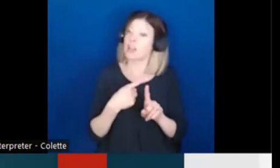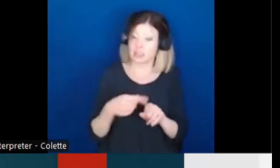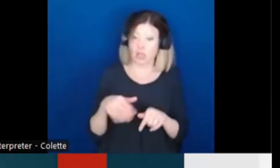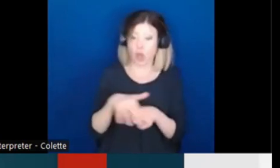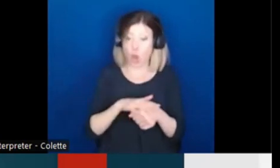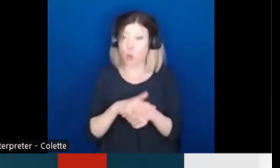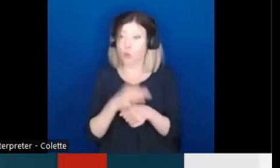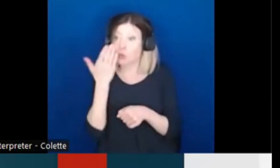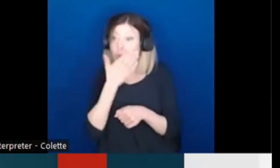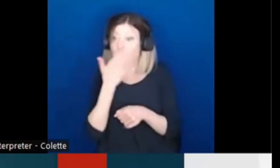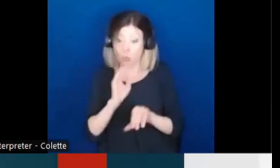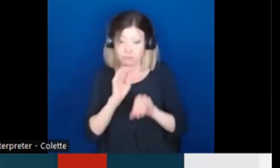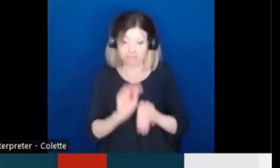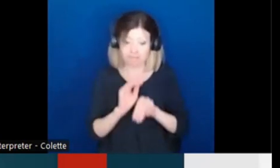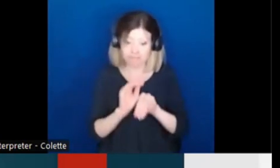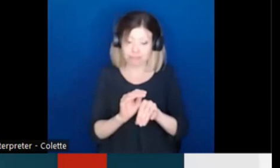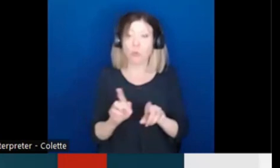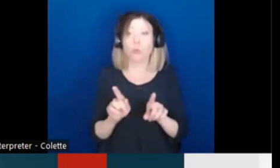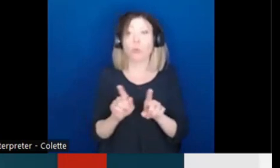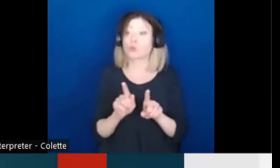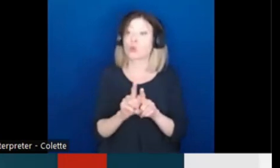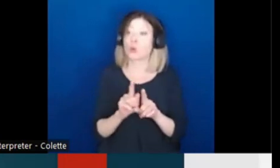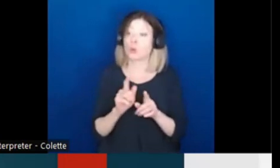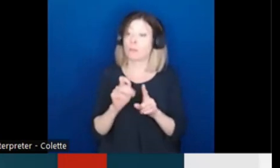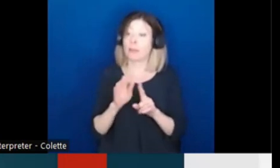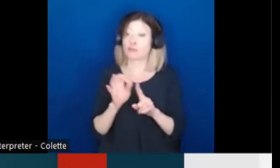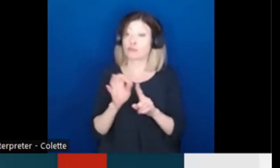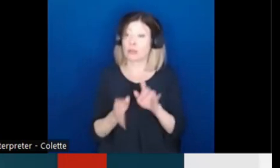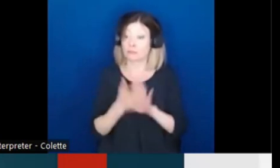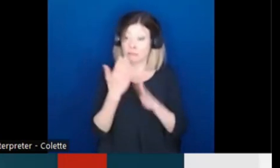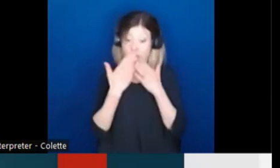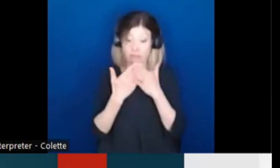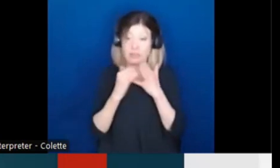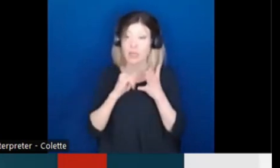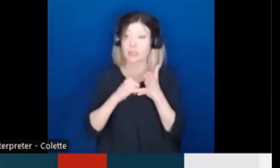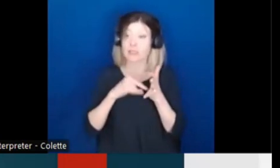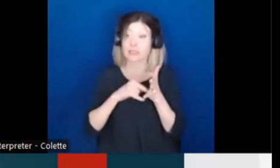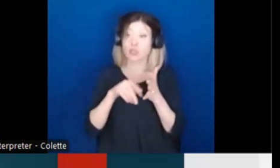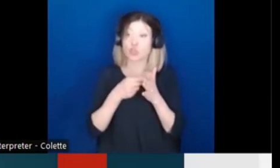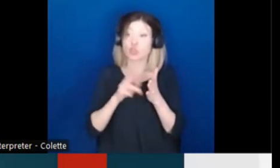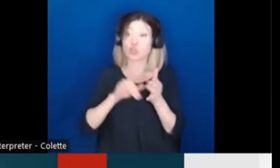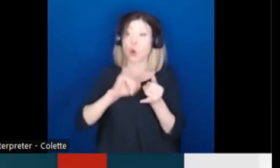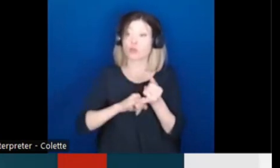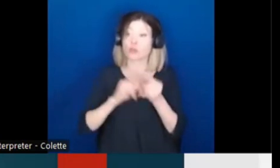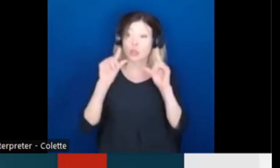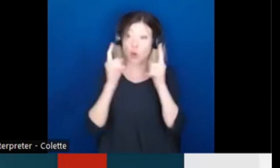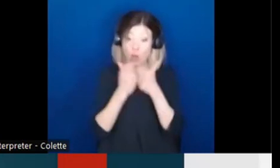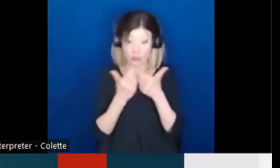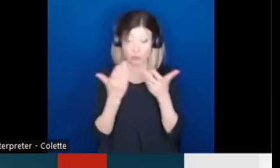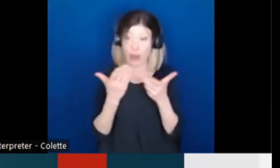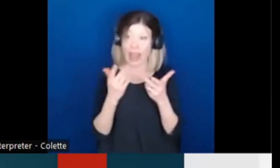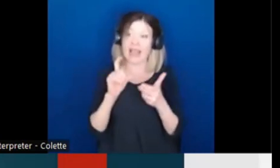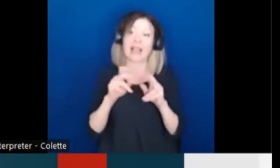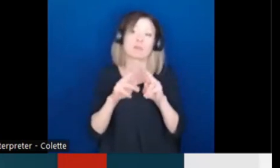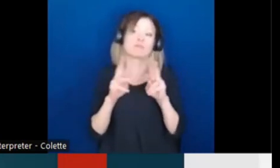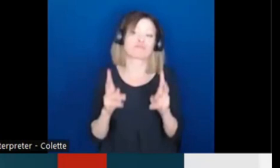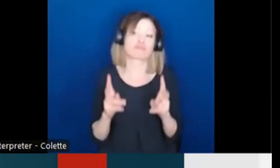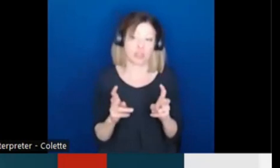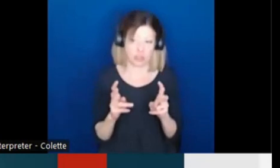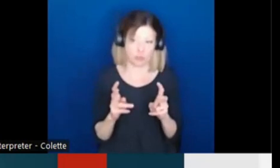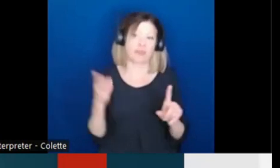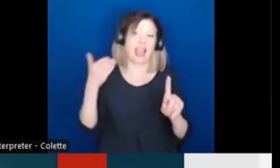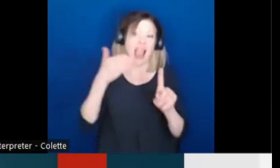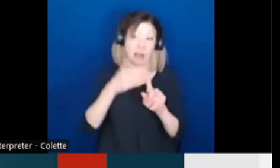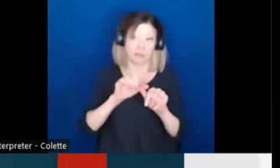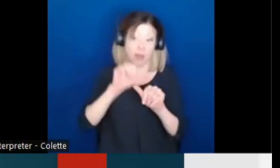he went to St John's College in Cambridge, with the idea of becoming a Church of England minister on the